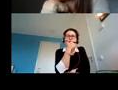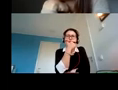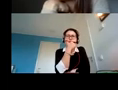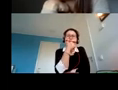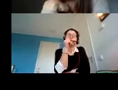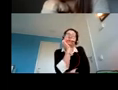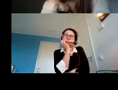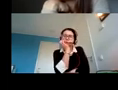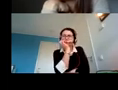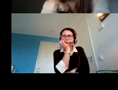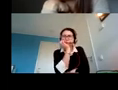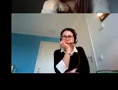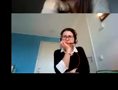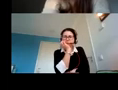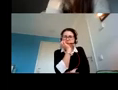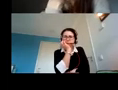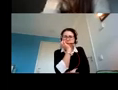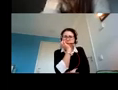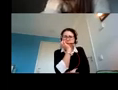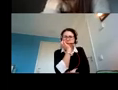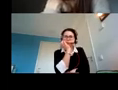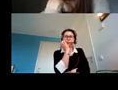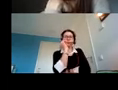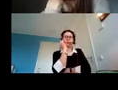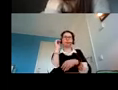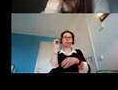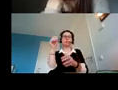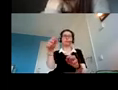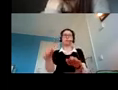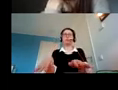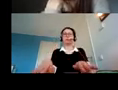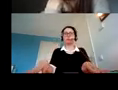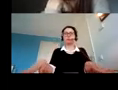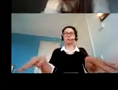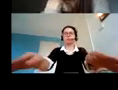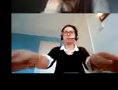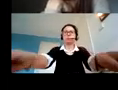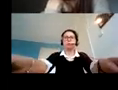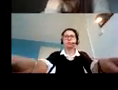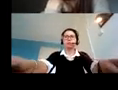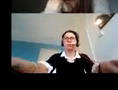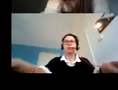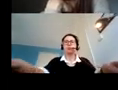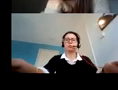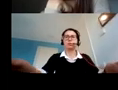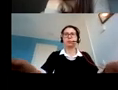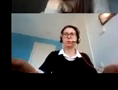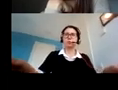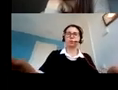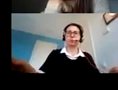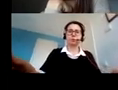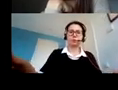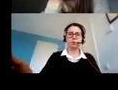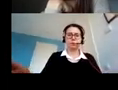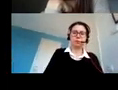mention admissibility of the issue of admissibility of civil action, and